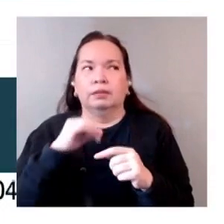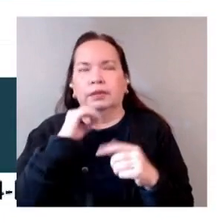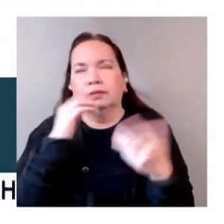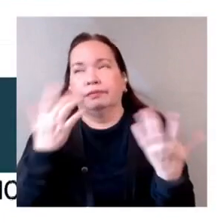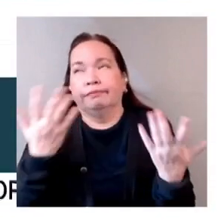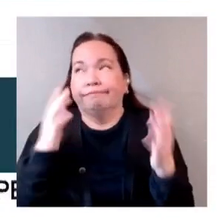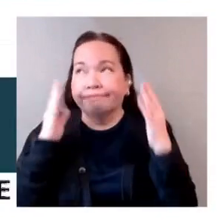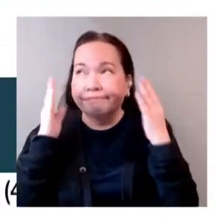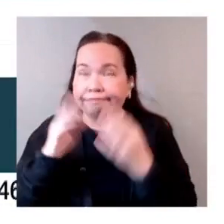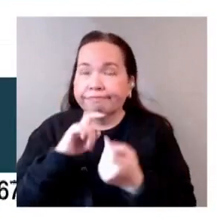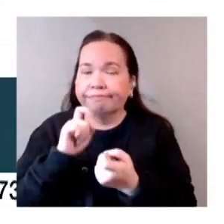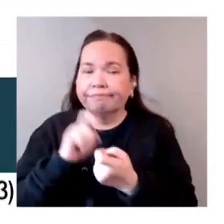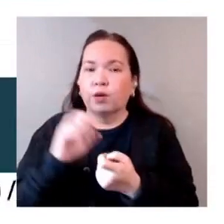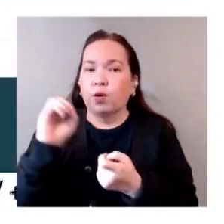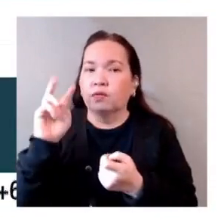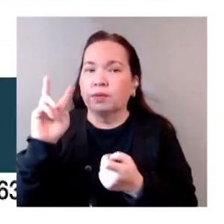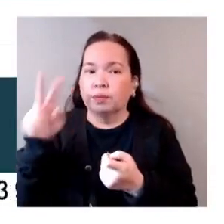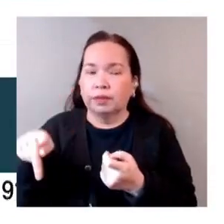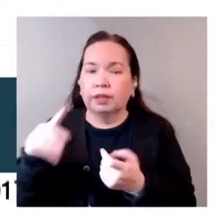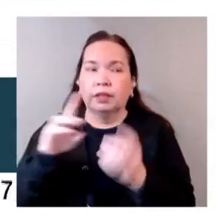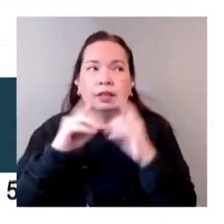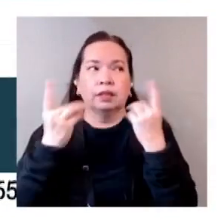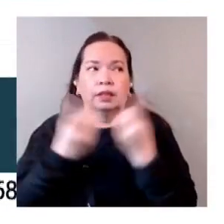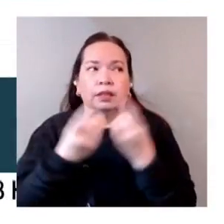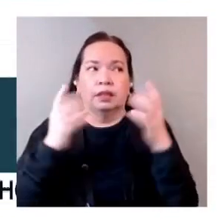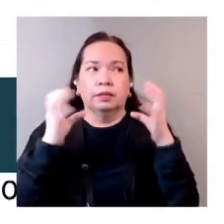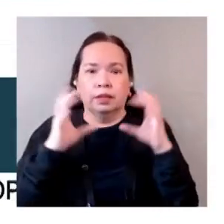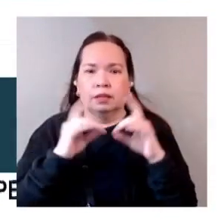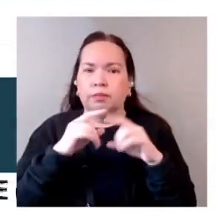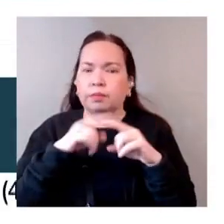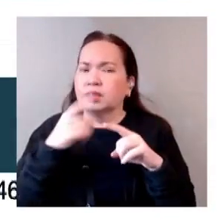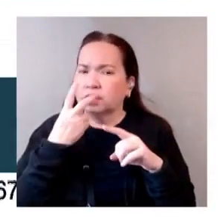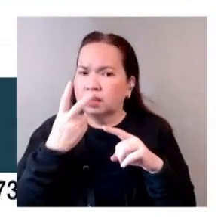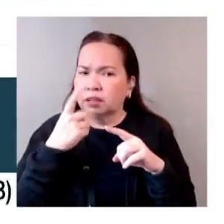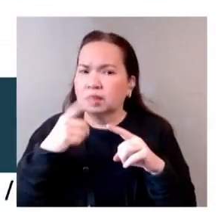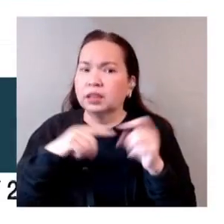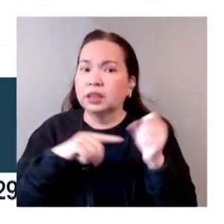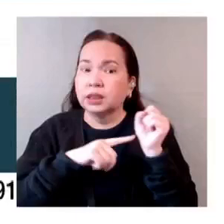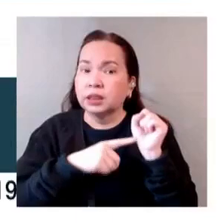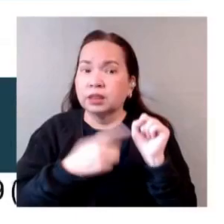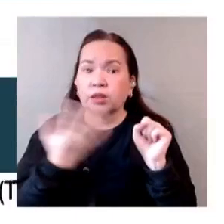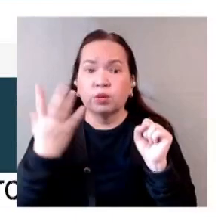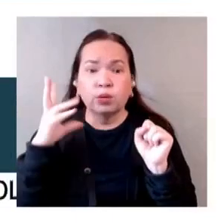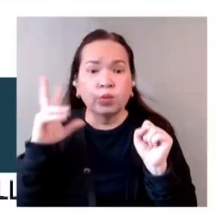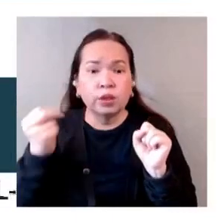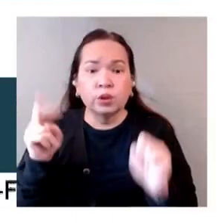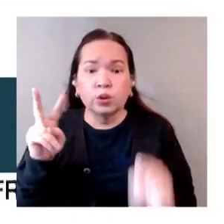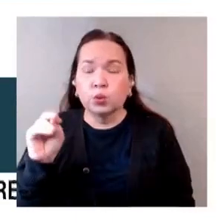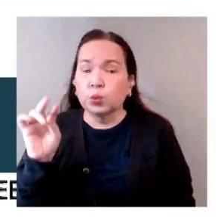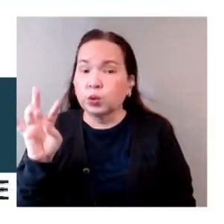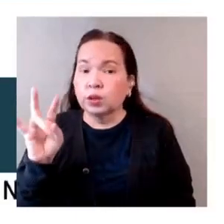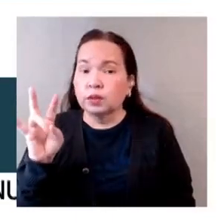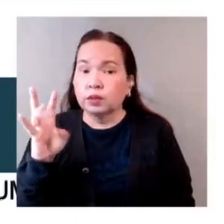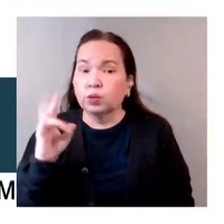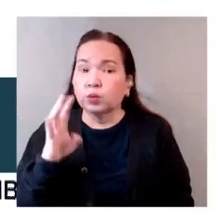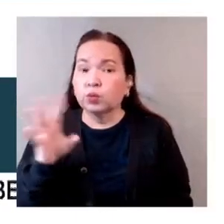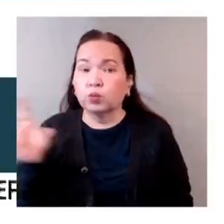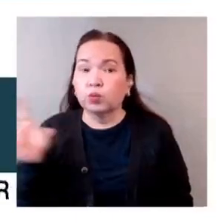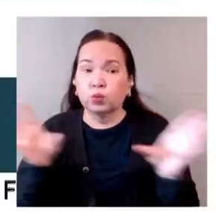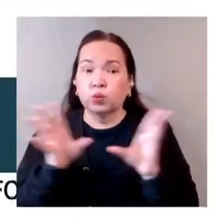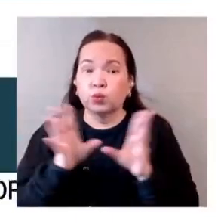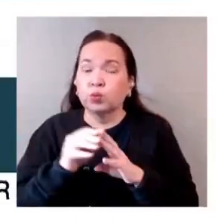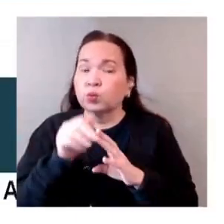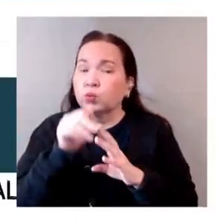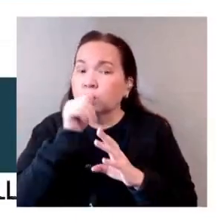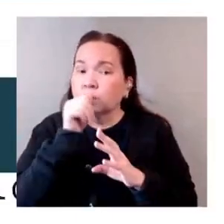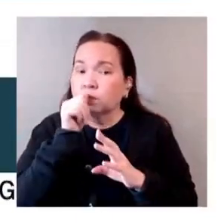look at the historical data, the jump started in 2017, where the total confidential fund in 2016